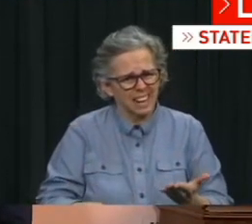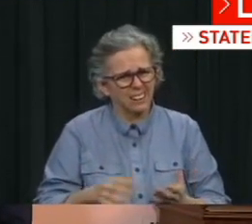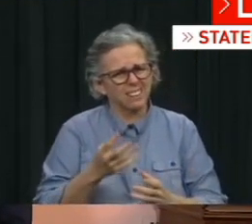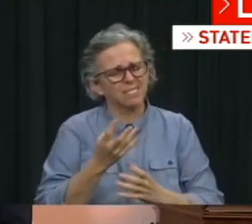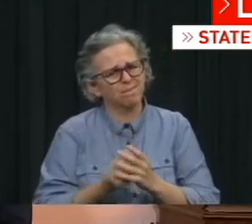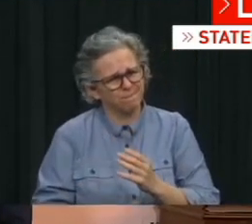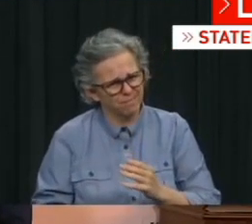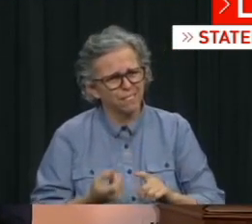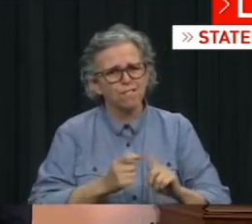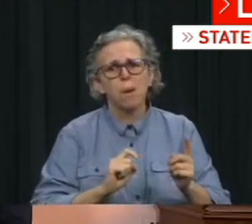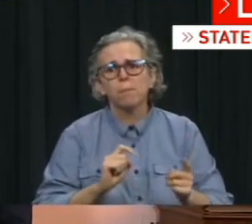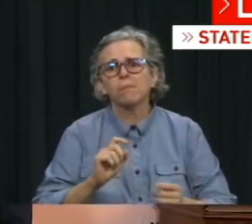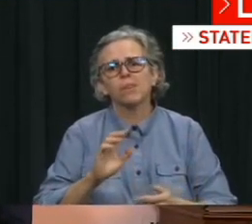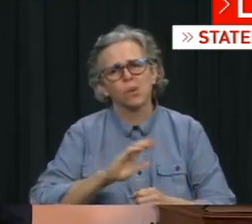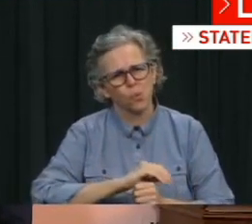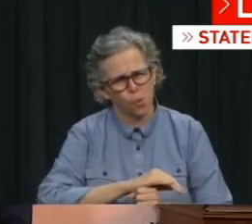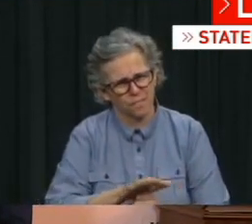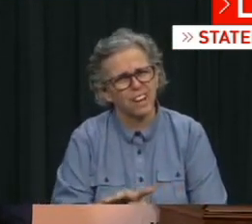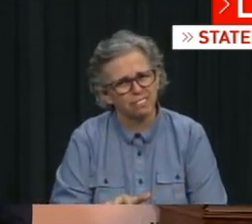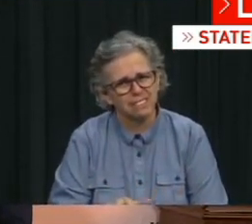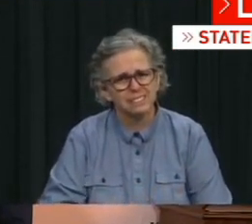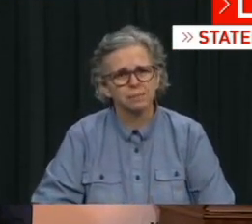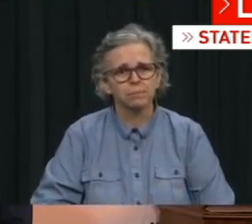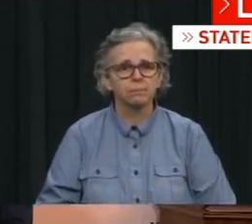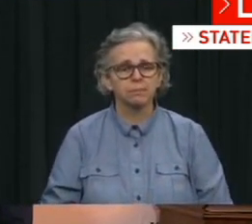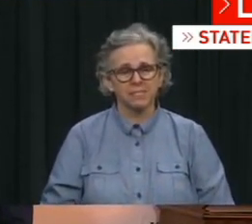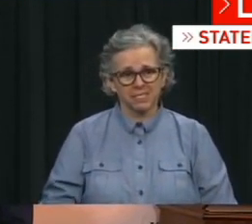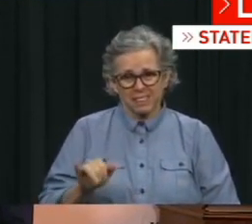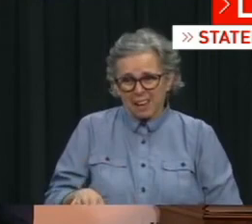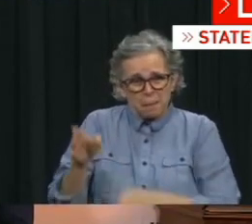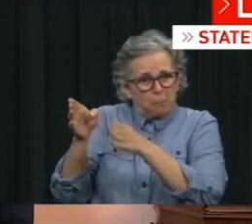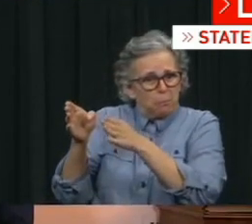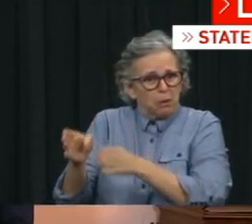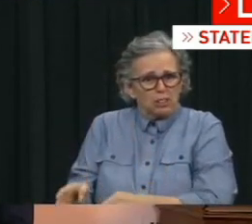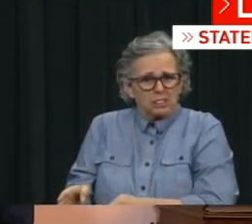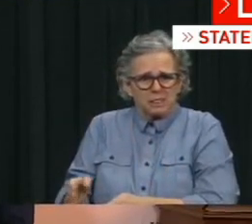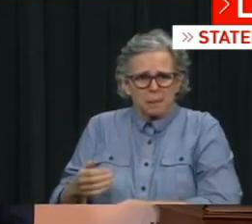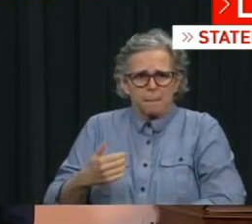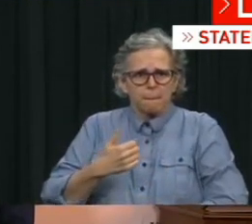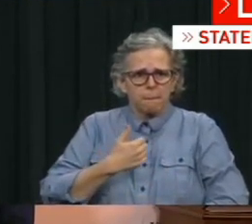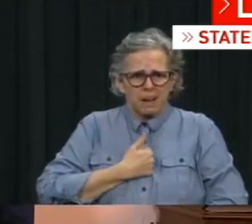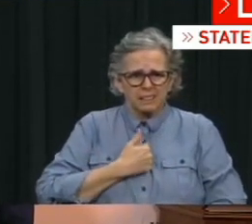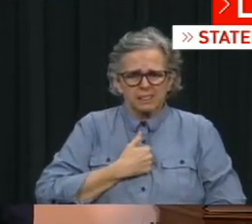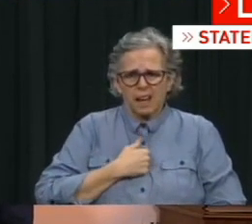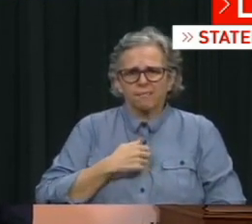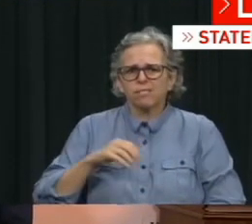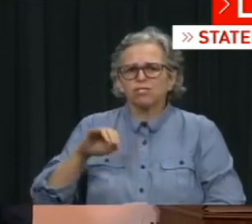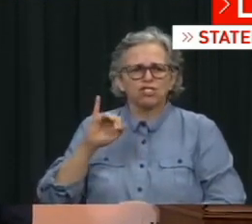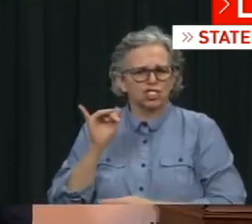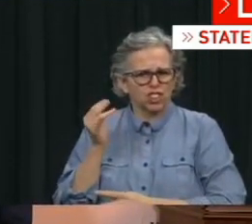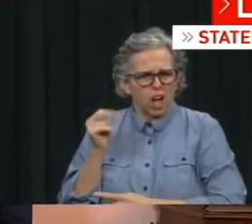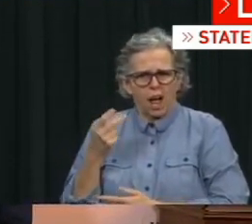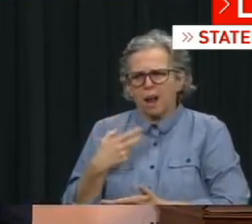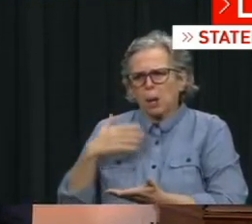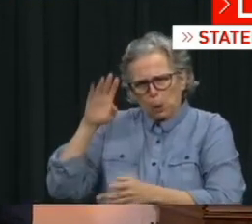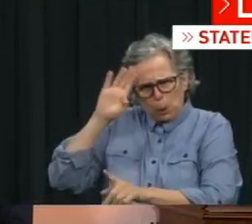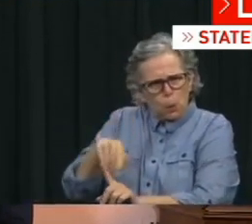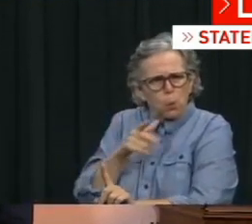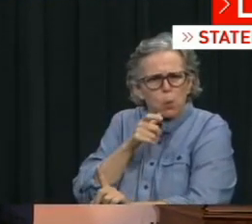And it was someone who both John and I knew very well, liked very much, respected very